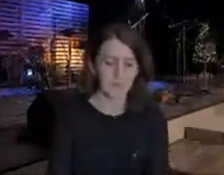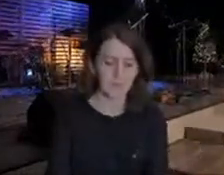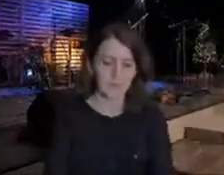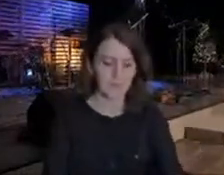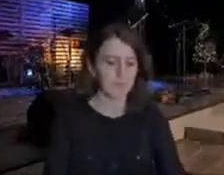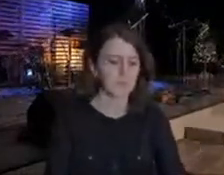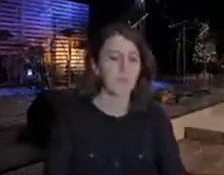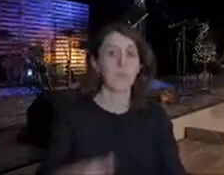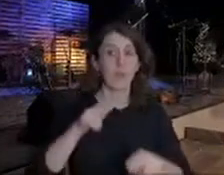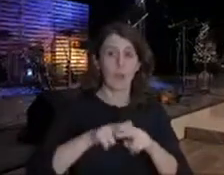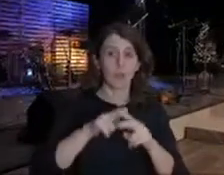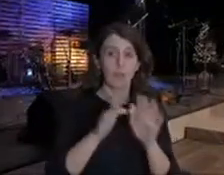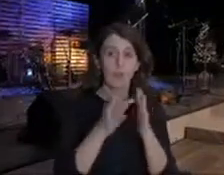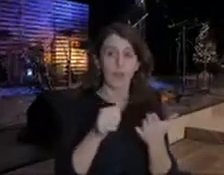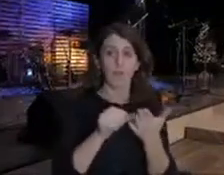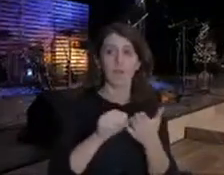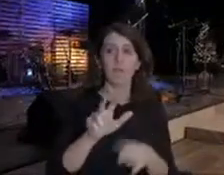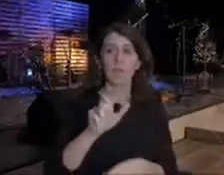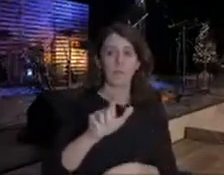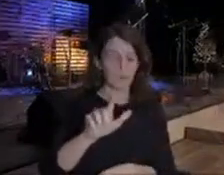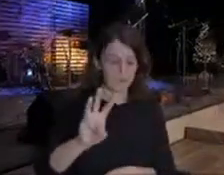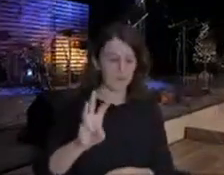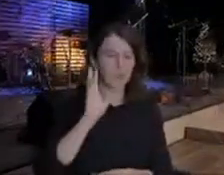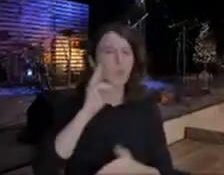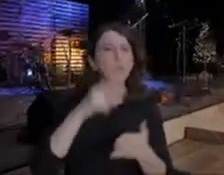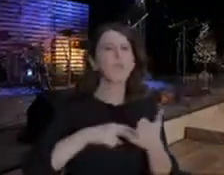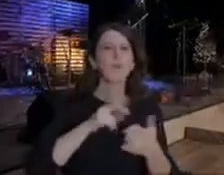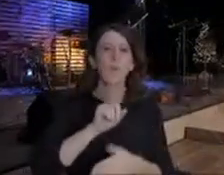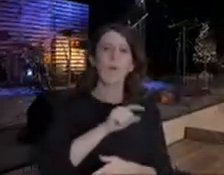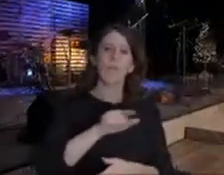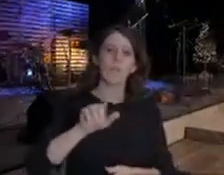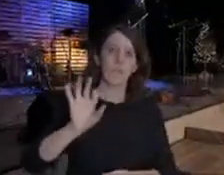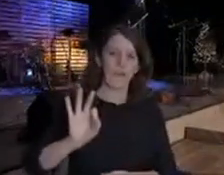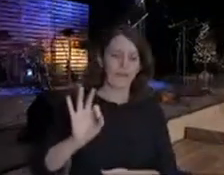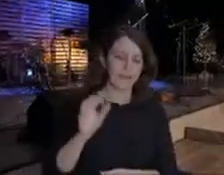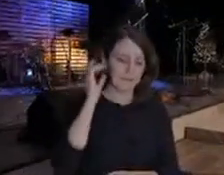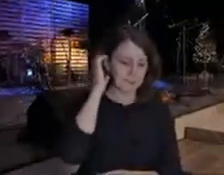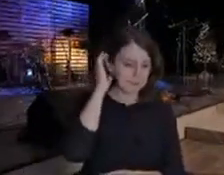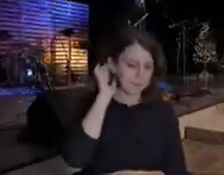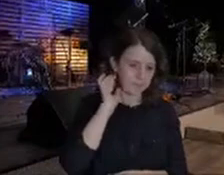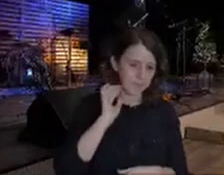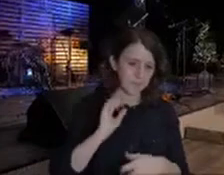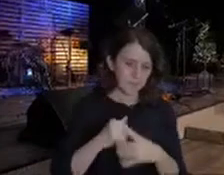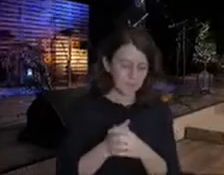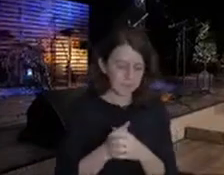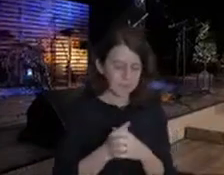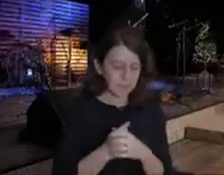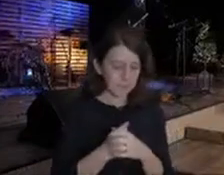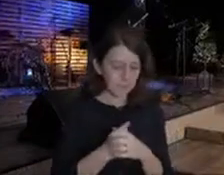it'll be on page 326. And we'll just read the first 9 verses together. Isaiah chapter 11, starting at verse